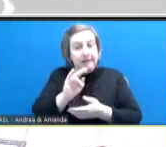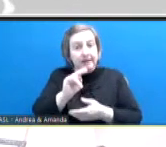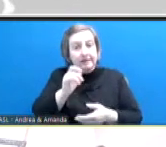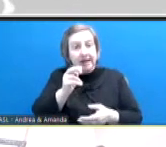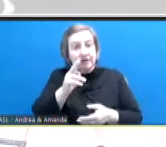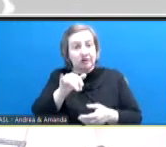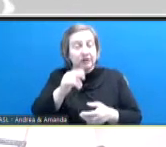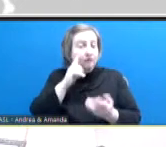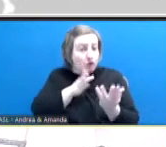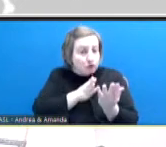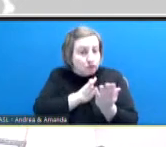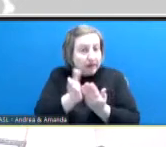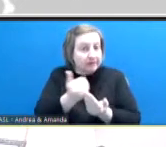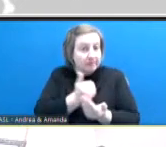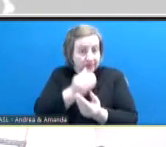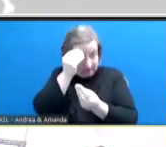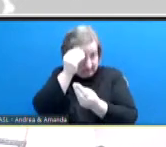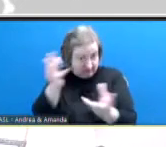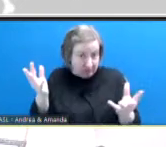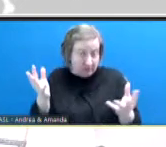transparent information.